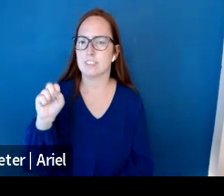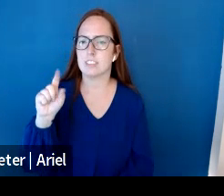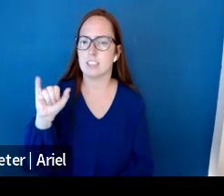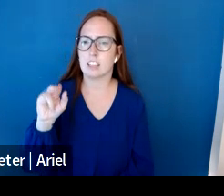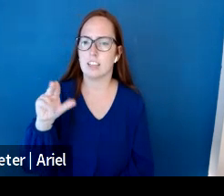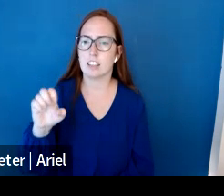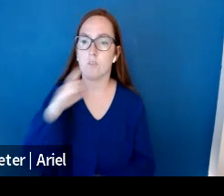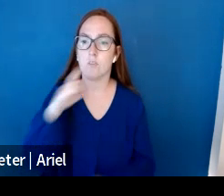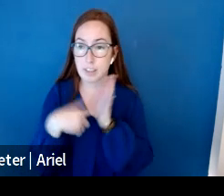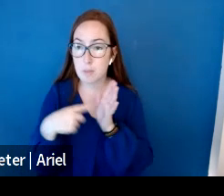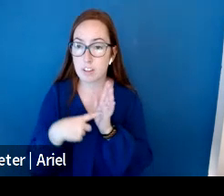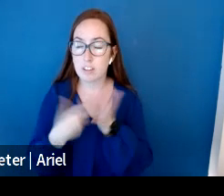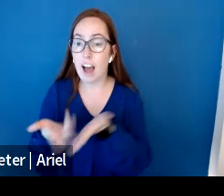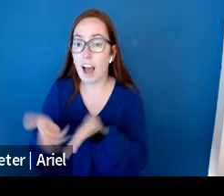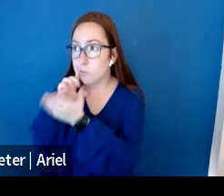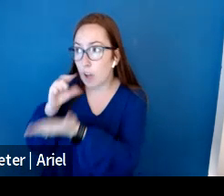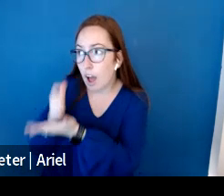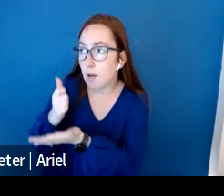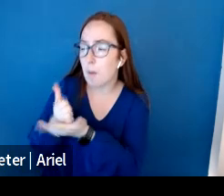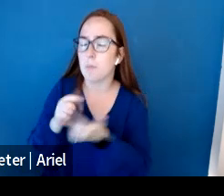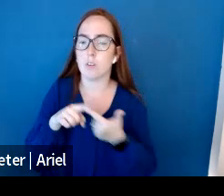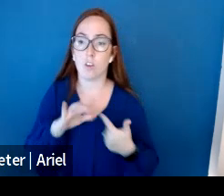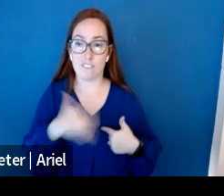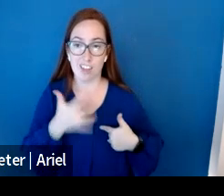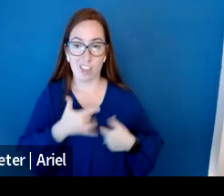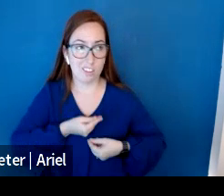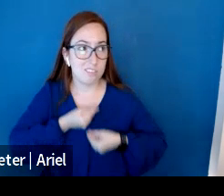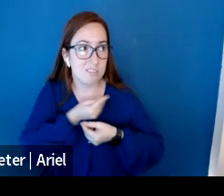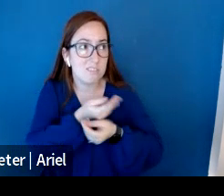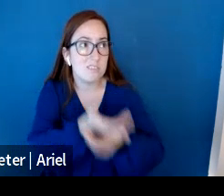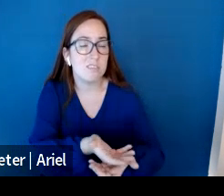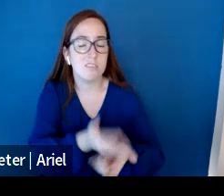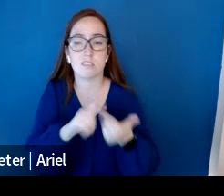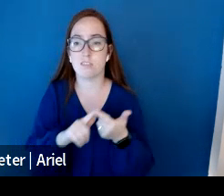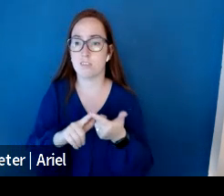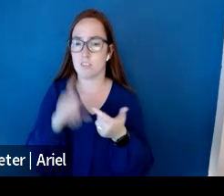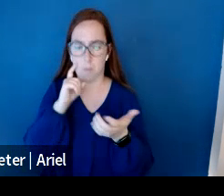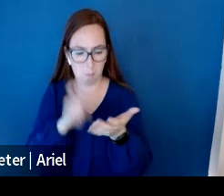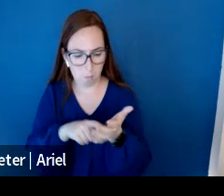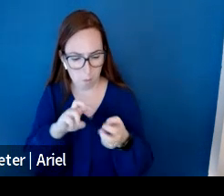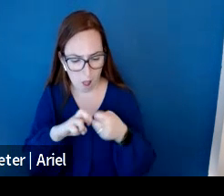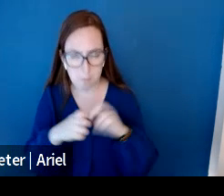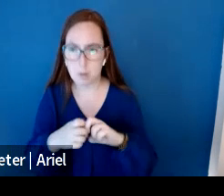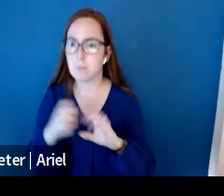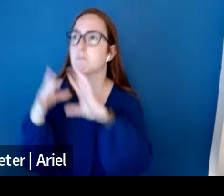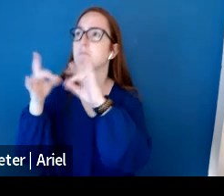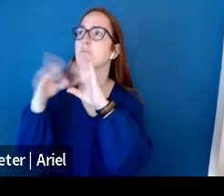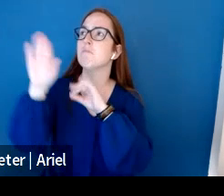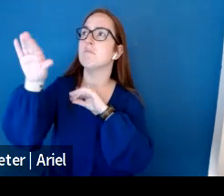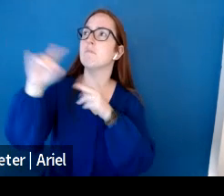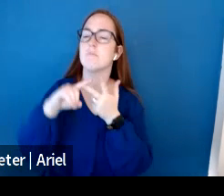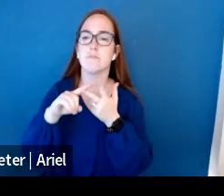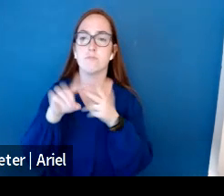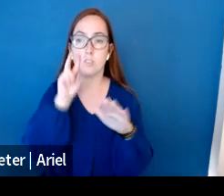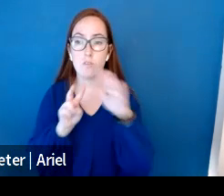help, expressing feelings, saying when there's a problem, being positive about our future. So you can